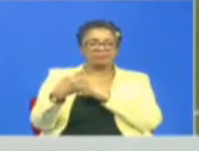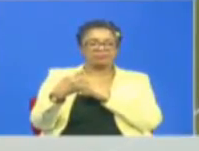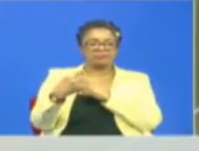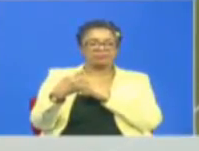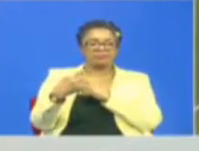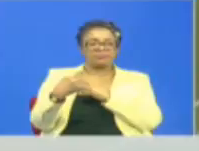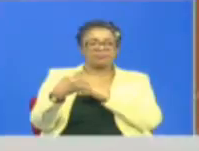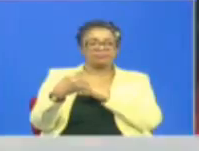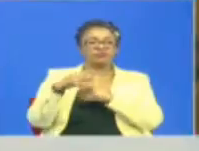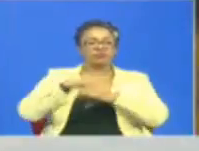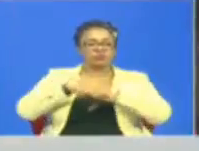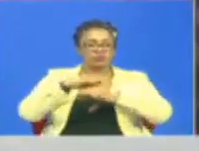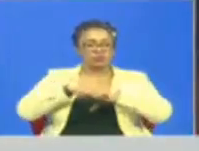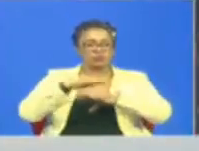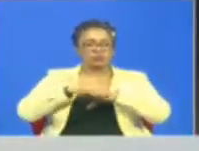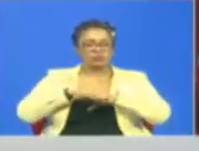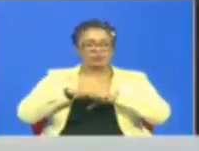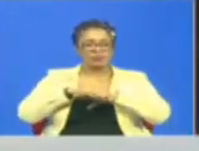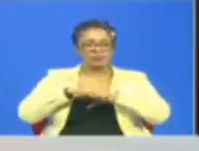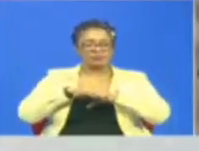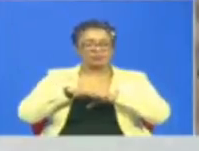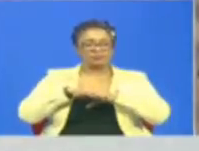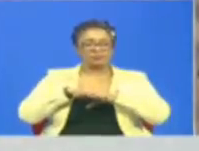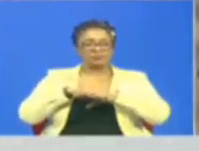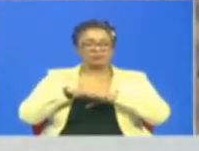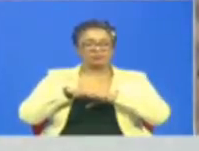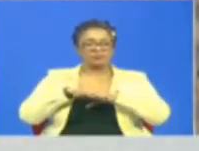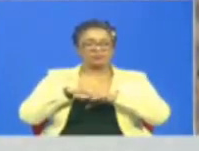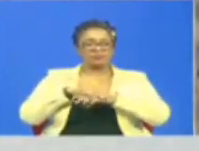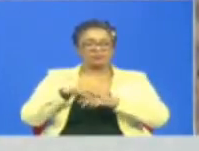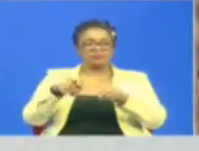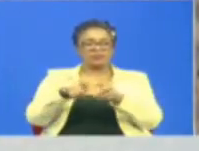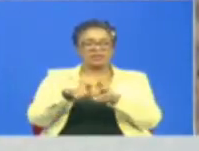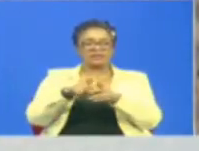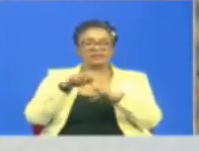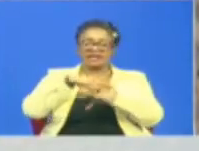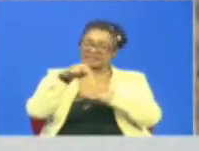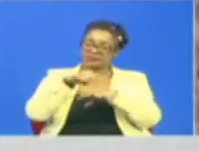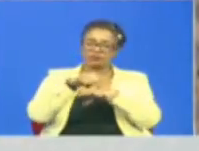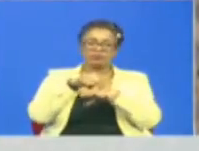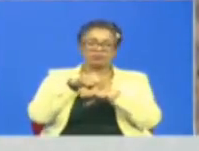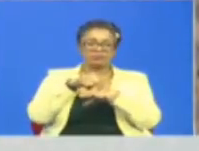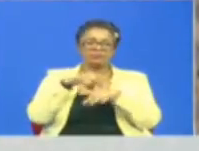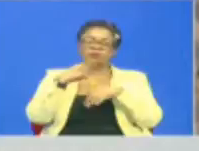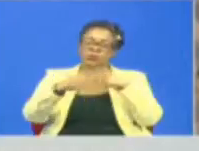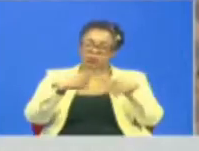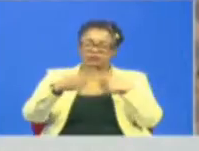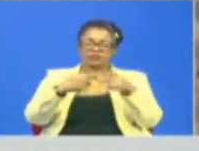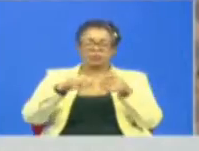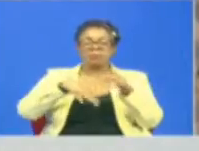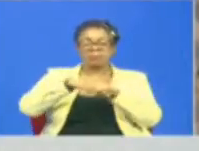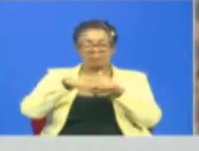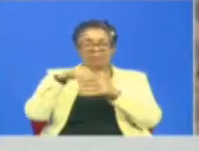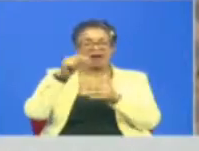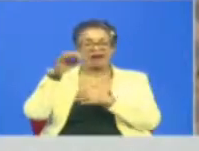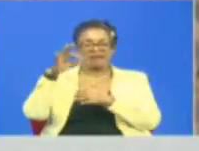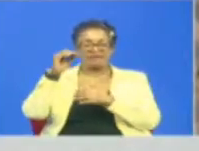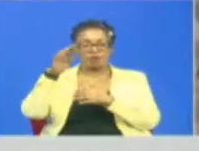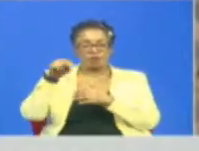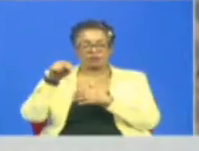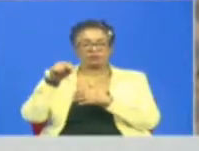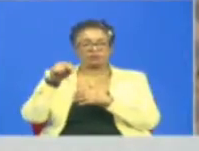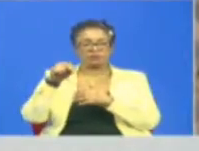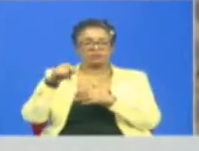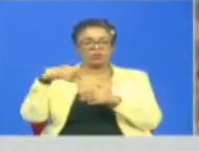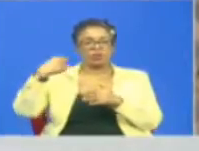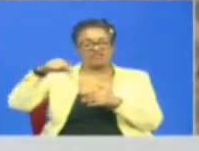Kwa good kwa wachezaji nyumbani bado, as a nation ama wachezaji nyumbani bado watakuwa wakicheza hiyo AFCON. kuna qualify na